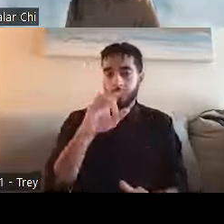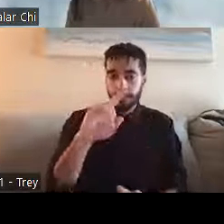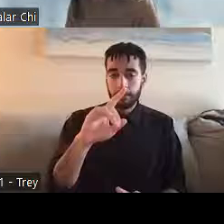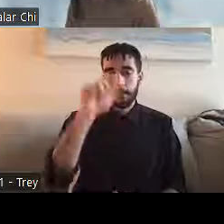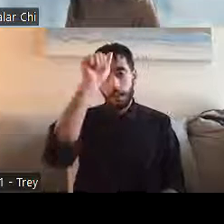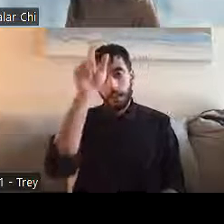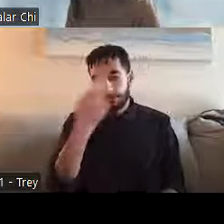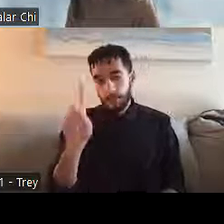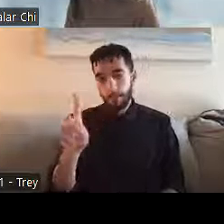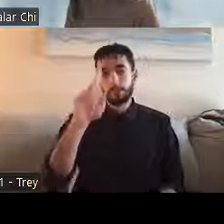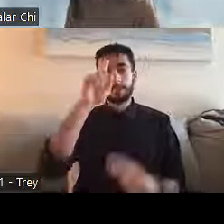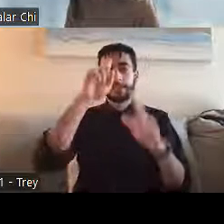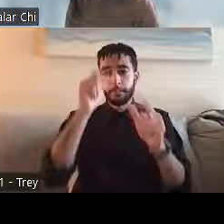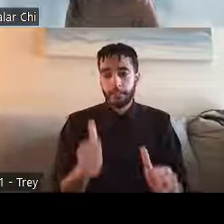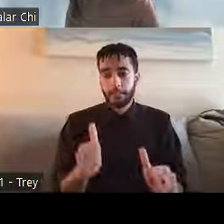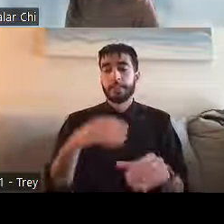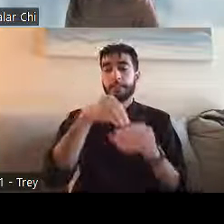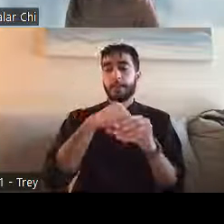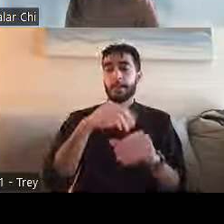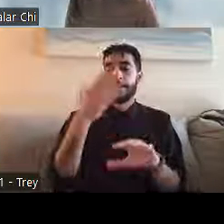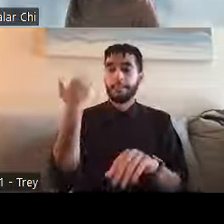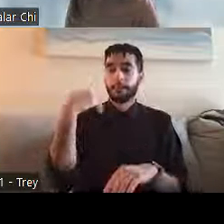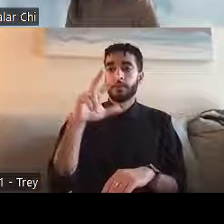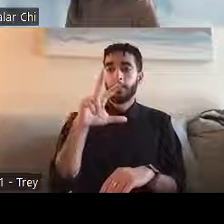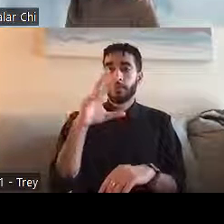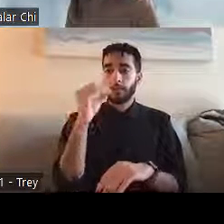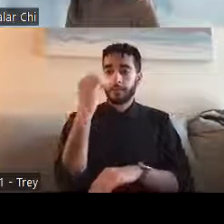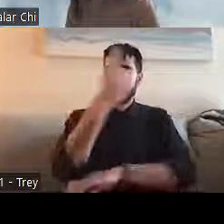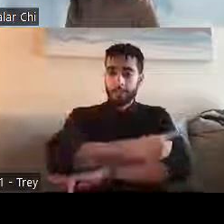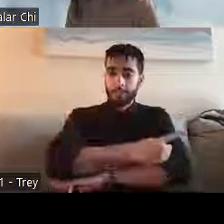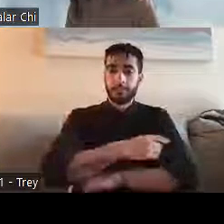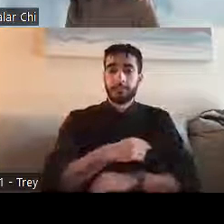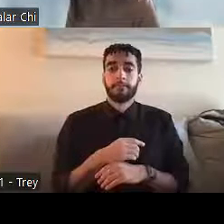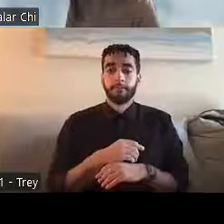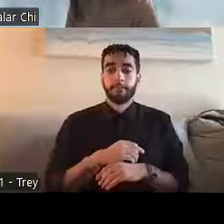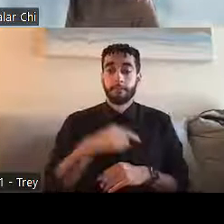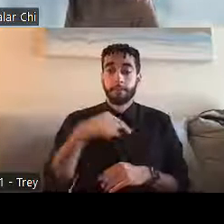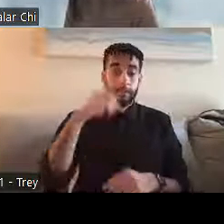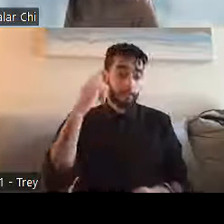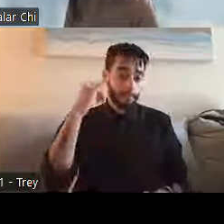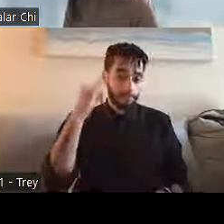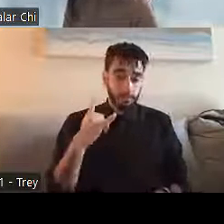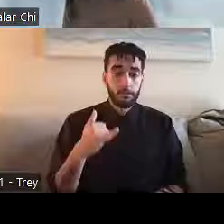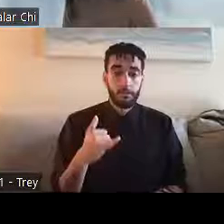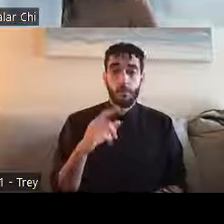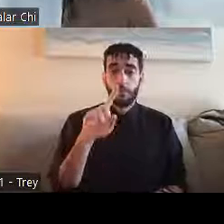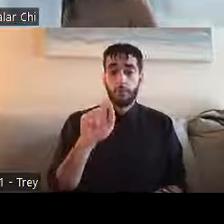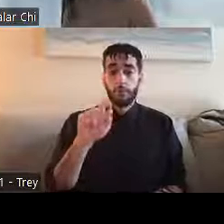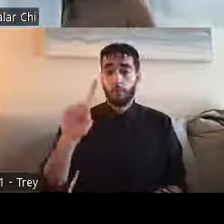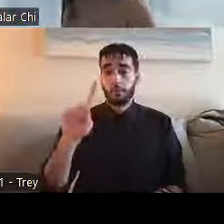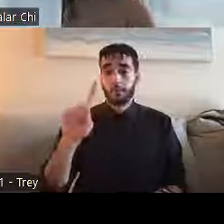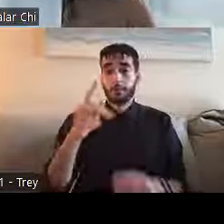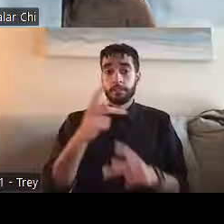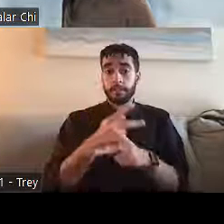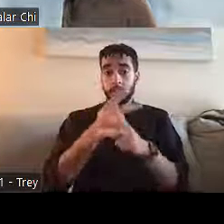days. So of these 1.1 million caregivers in California, the majority were